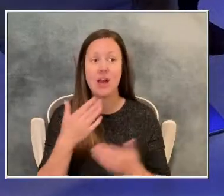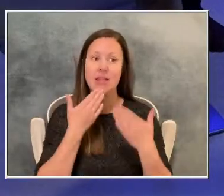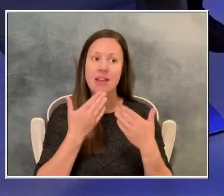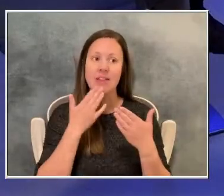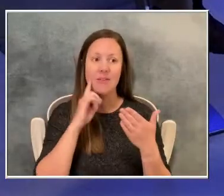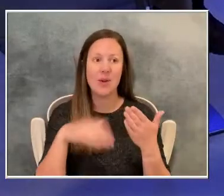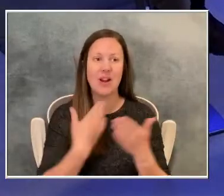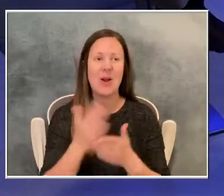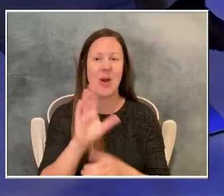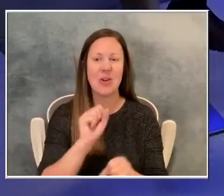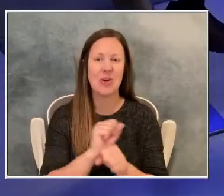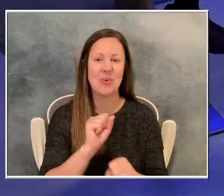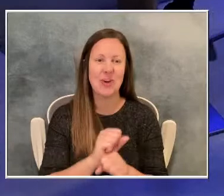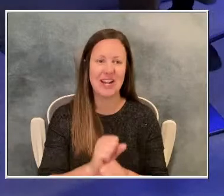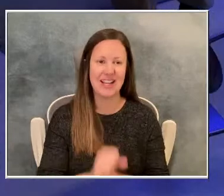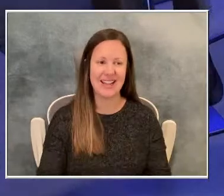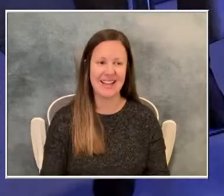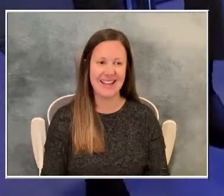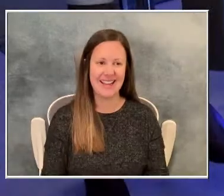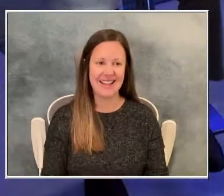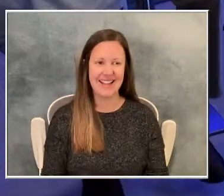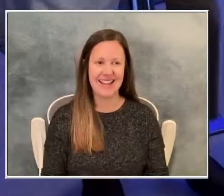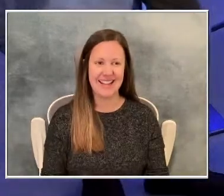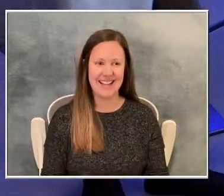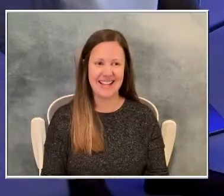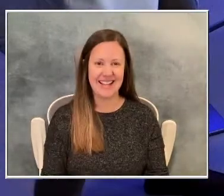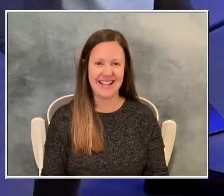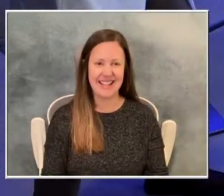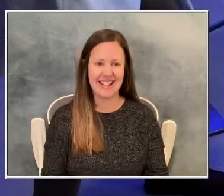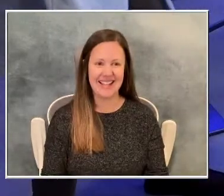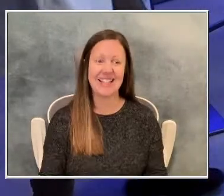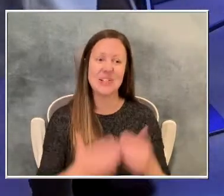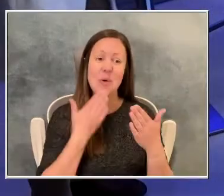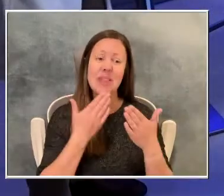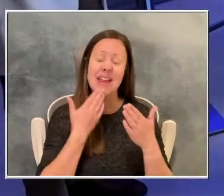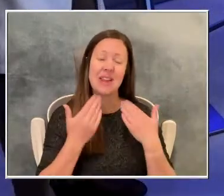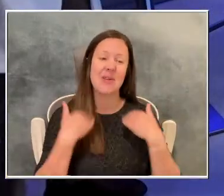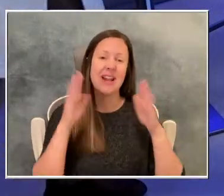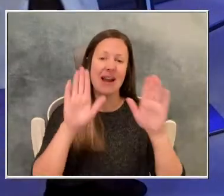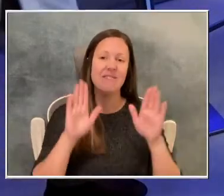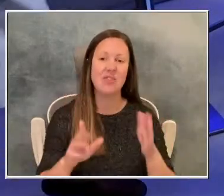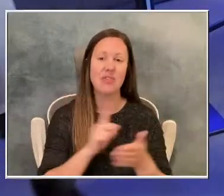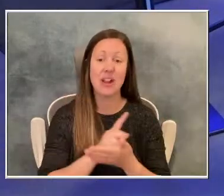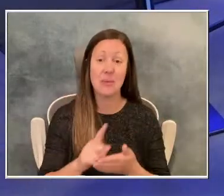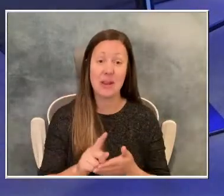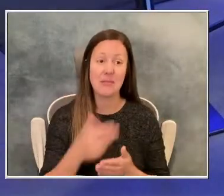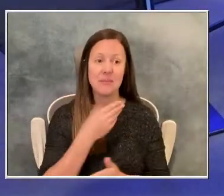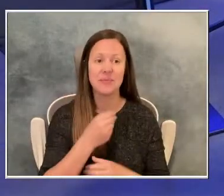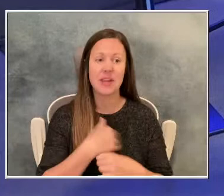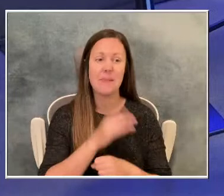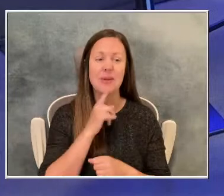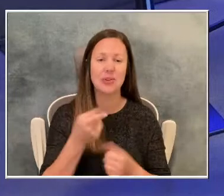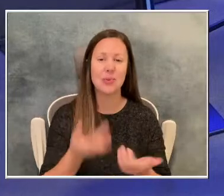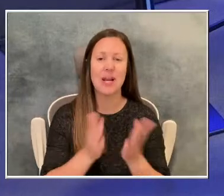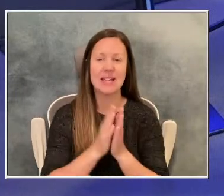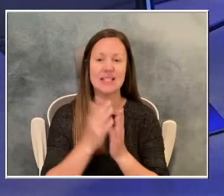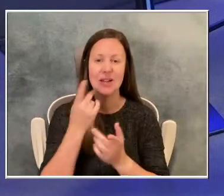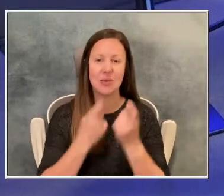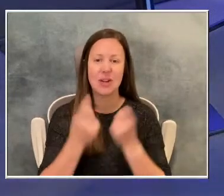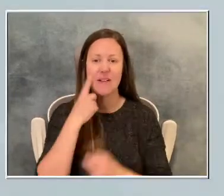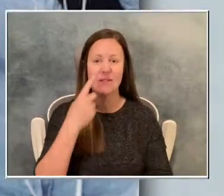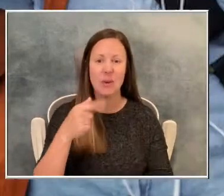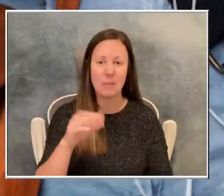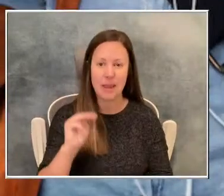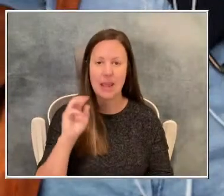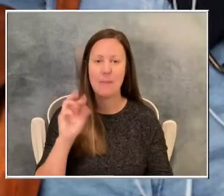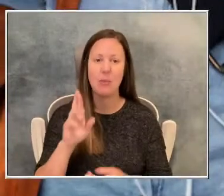here, and I know Thank you. we're going So to see good each to other see in a you. bit. So thank you, and have a great week. Be sure to ask your questions for Pam or Dr. Monks, because they're sticking around